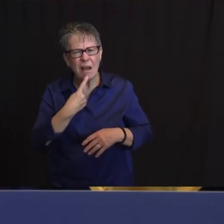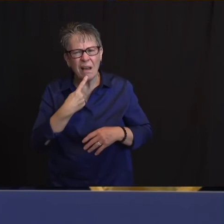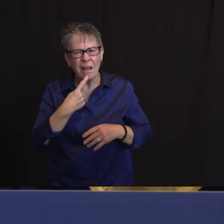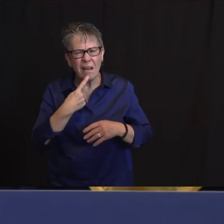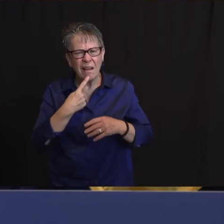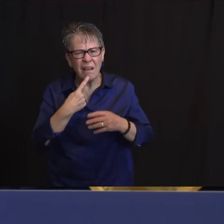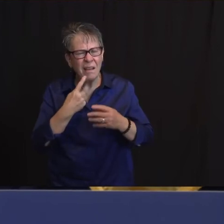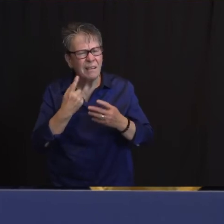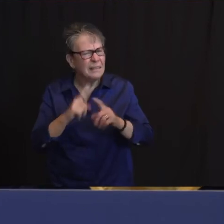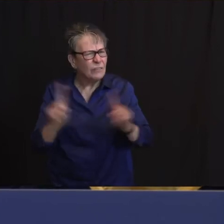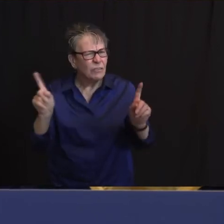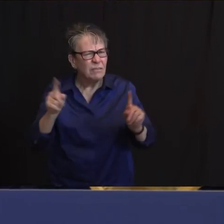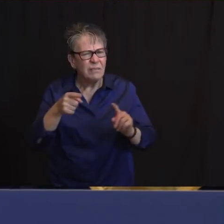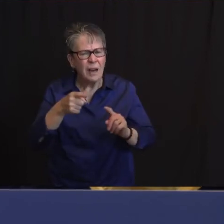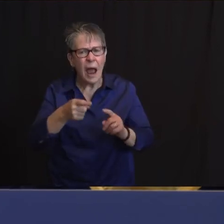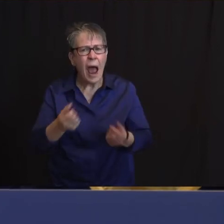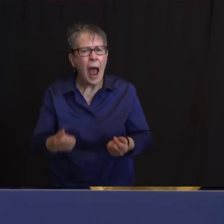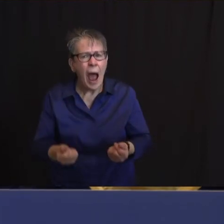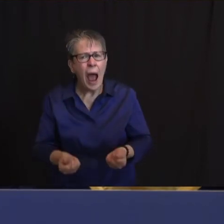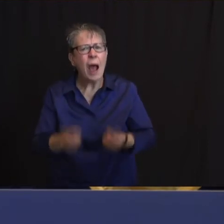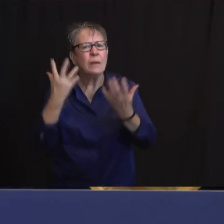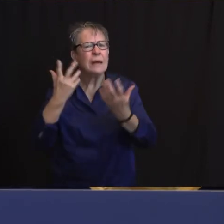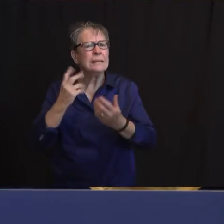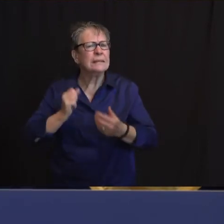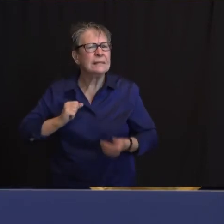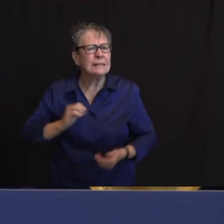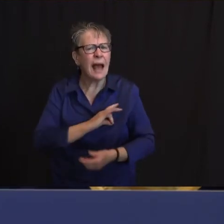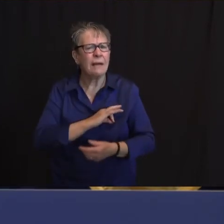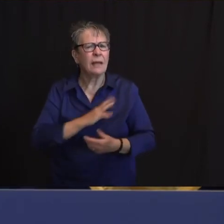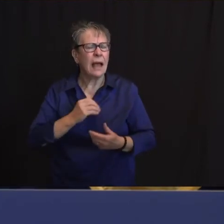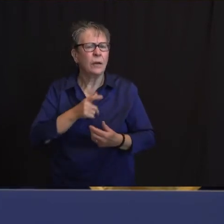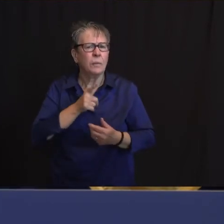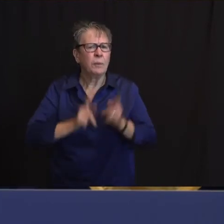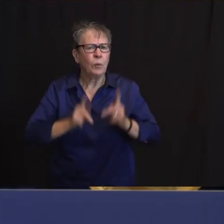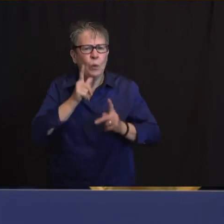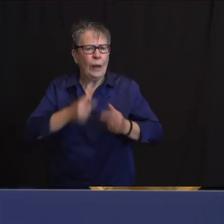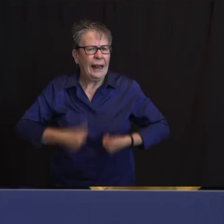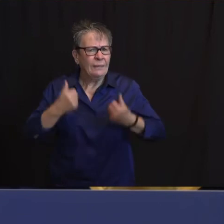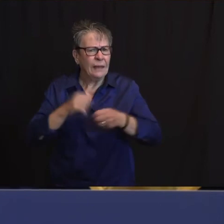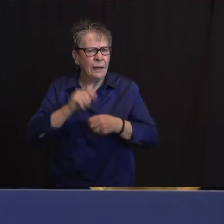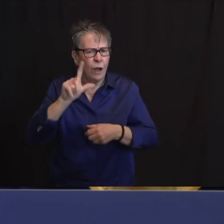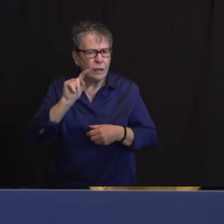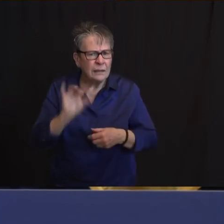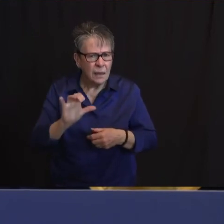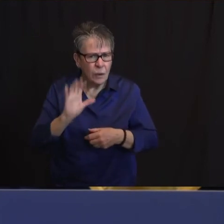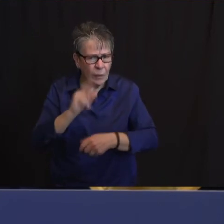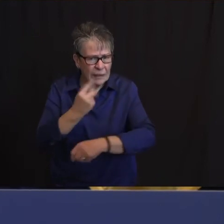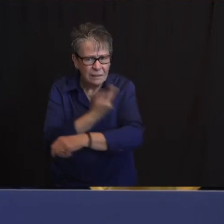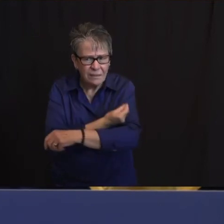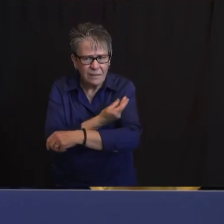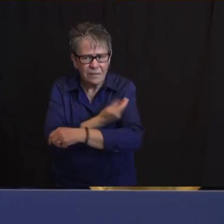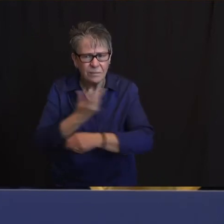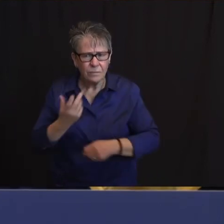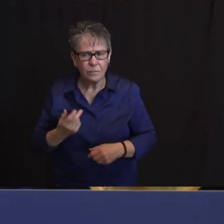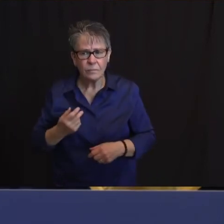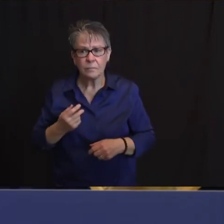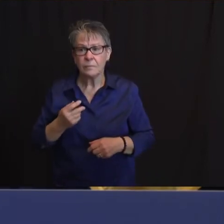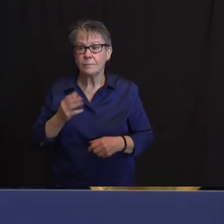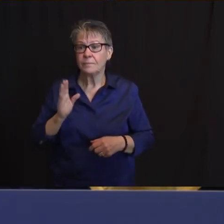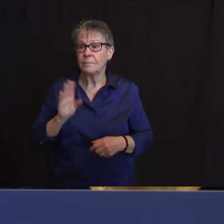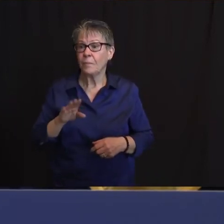have gotten their first shot as of today? With the high school basketball season getting underway on Tuesday, is there